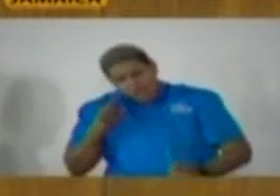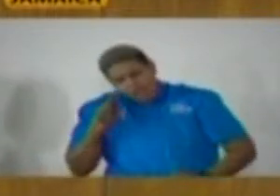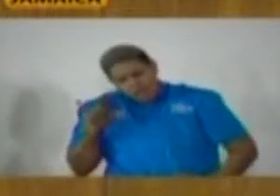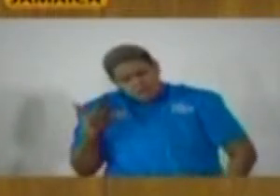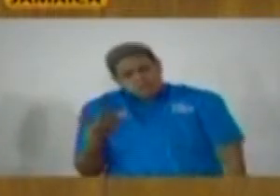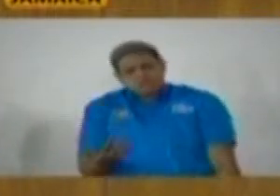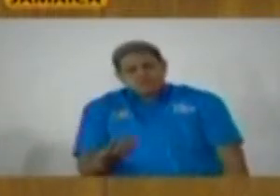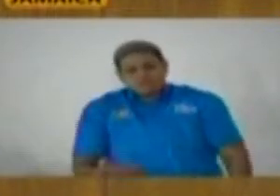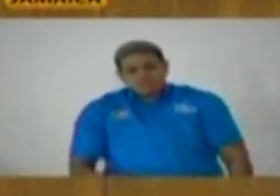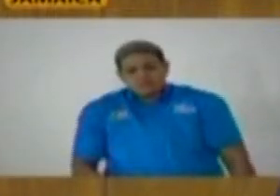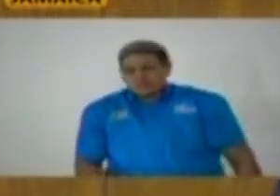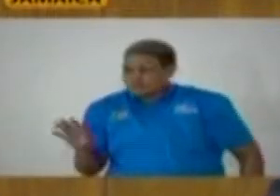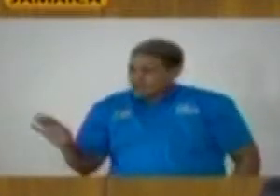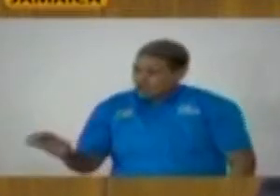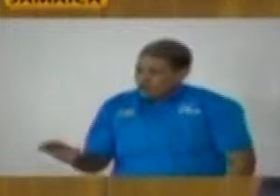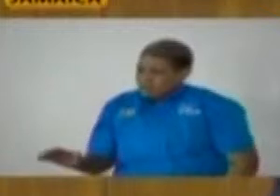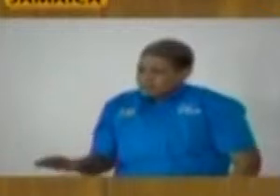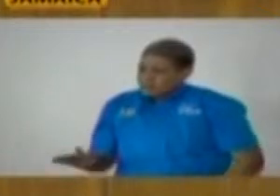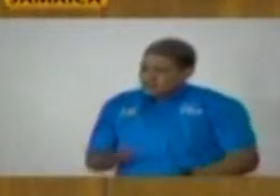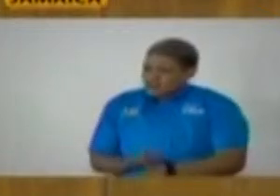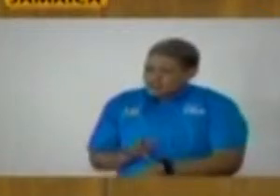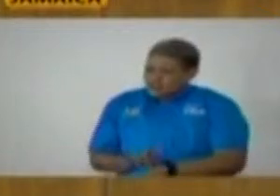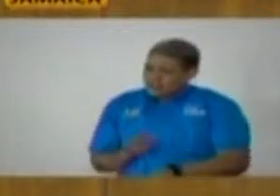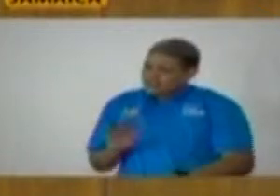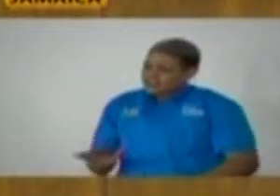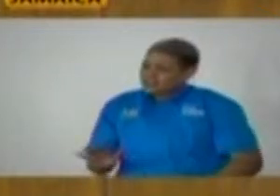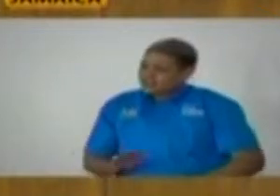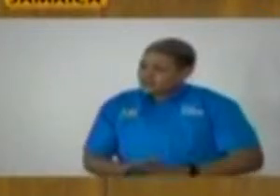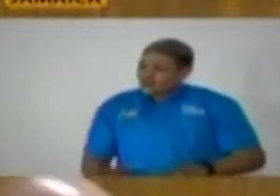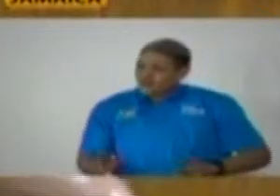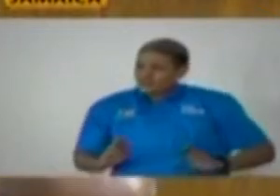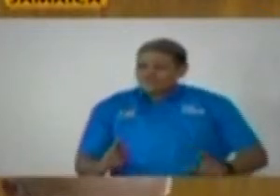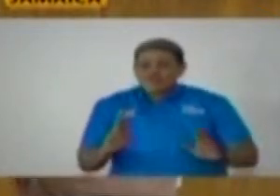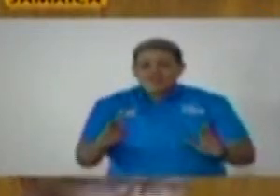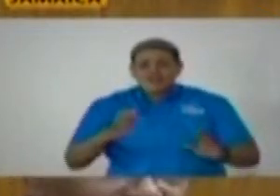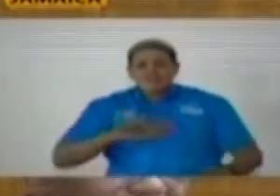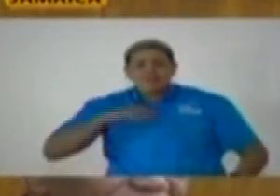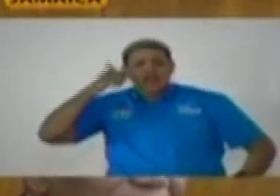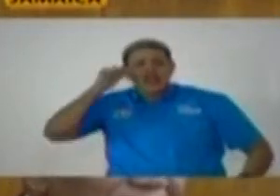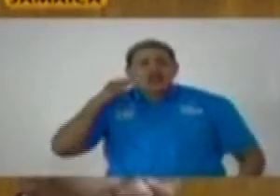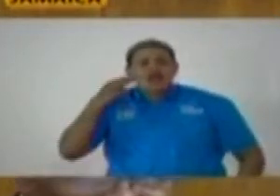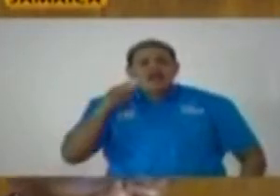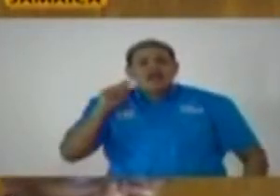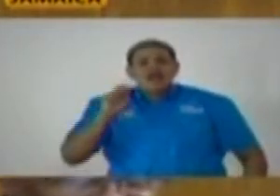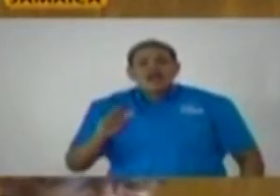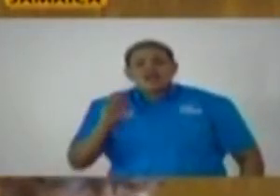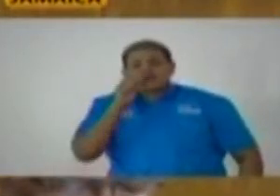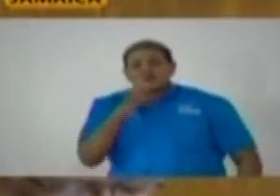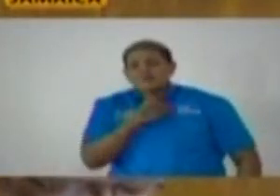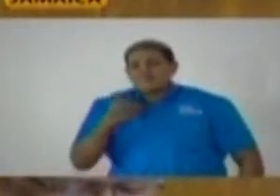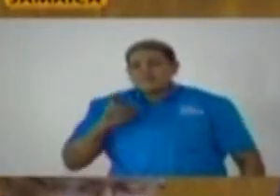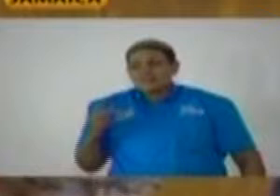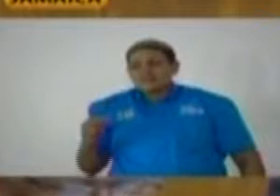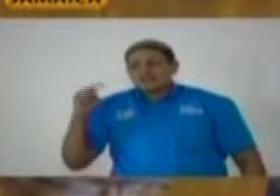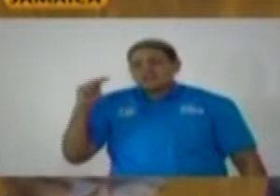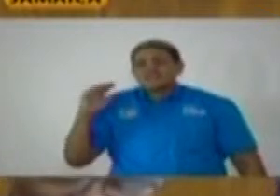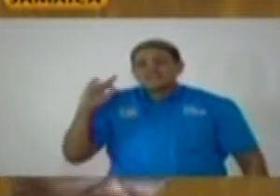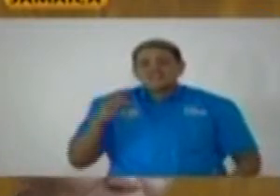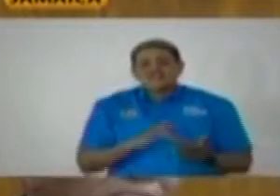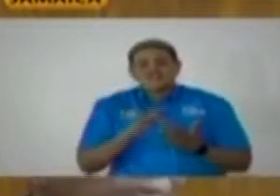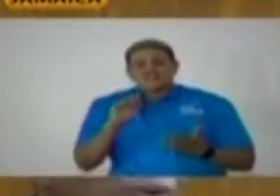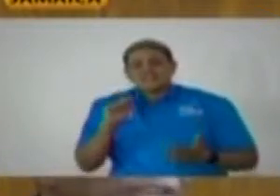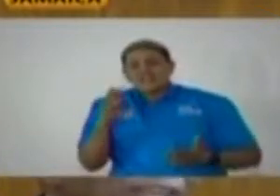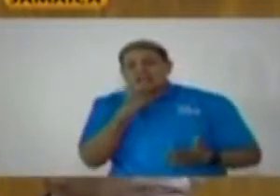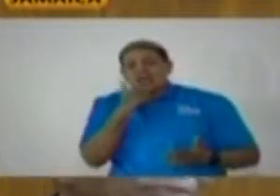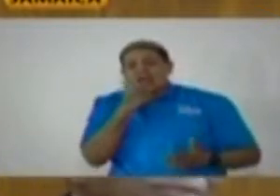I come in, you're preempting me. You're preempting me. My aunt Heather, who the member from North Central St.